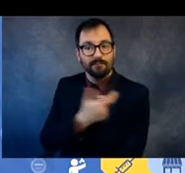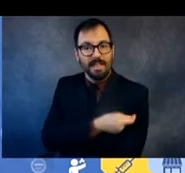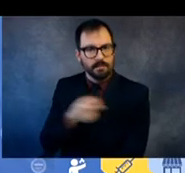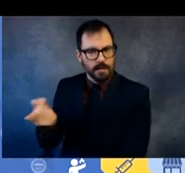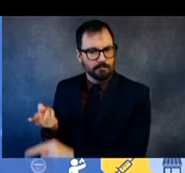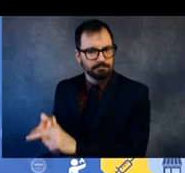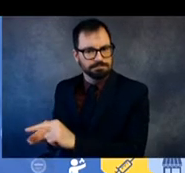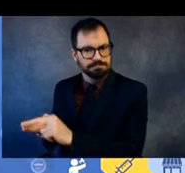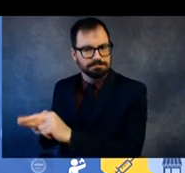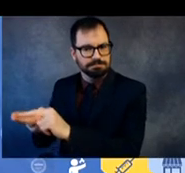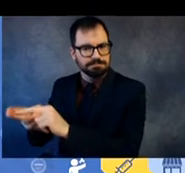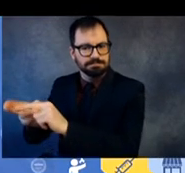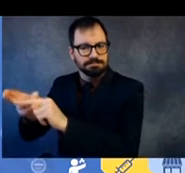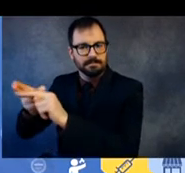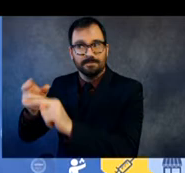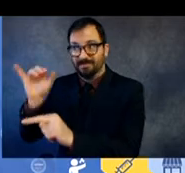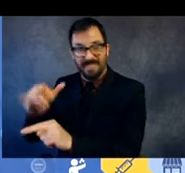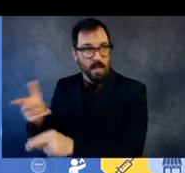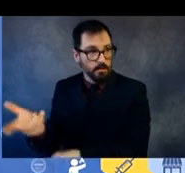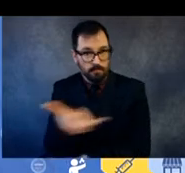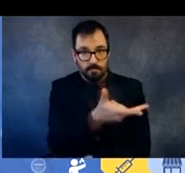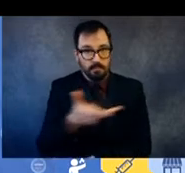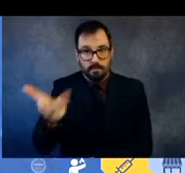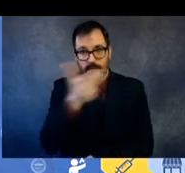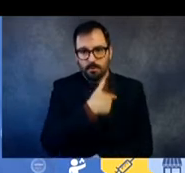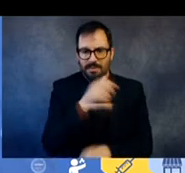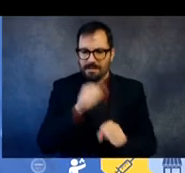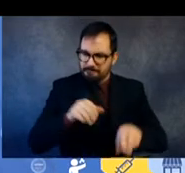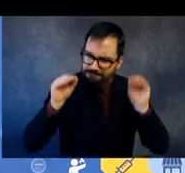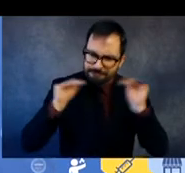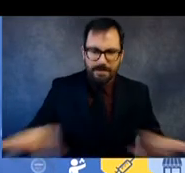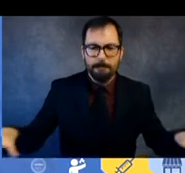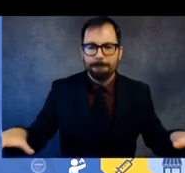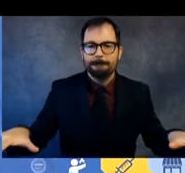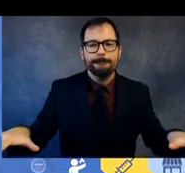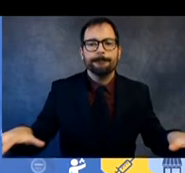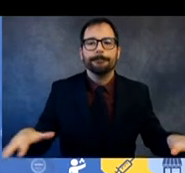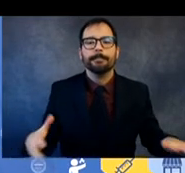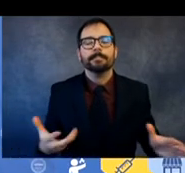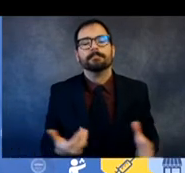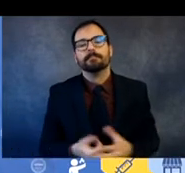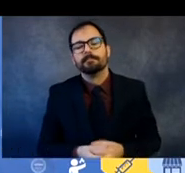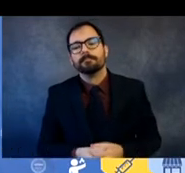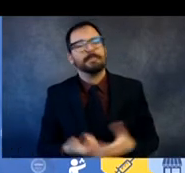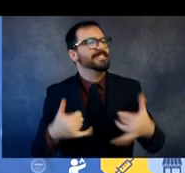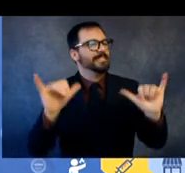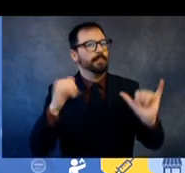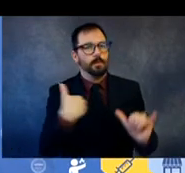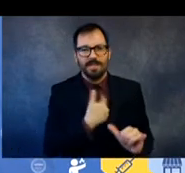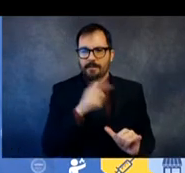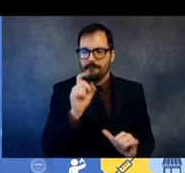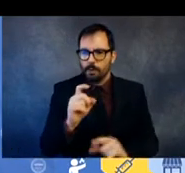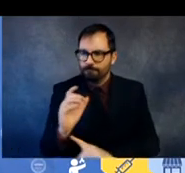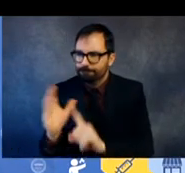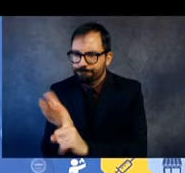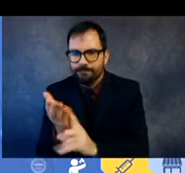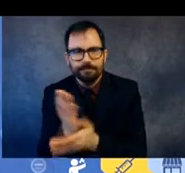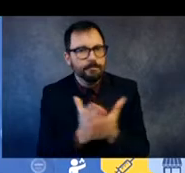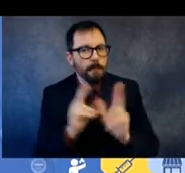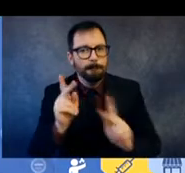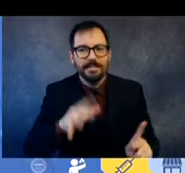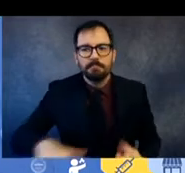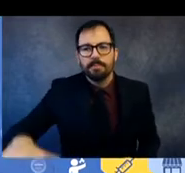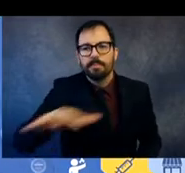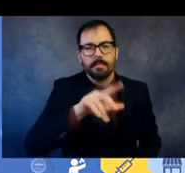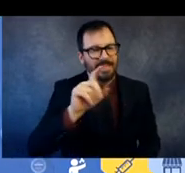with the J&J, Johnson & Johnson ramp up, we should really be able to push out these